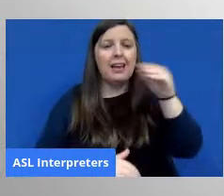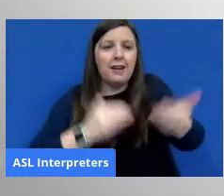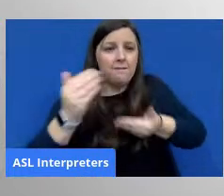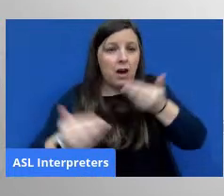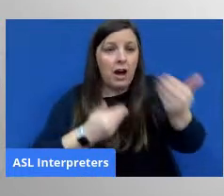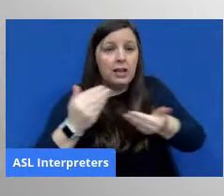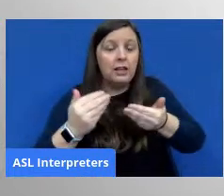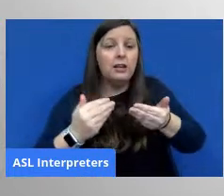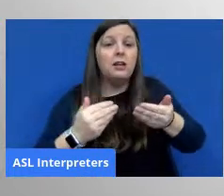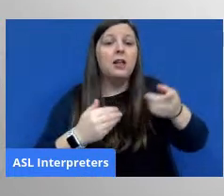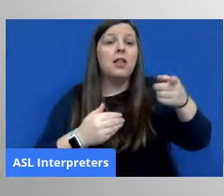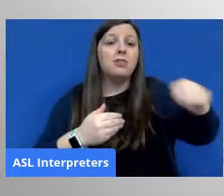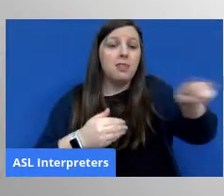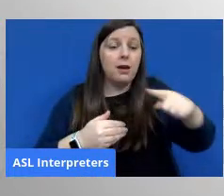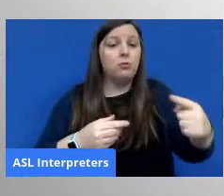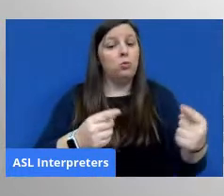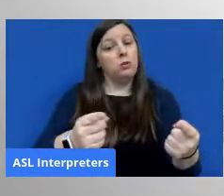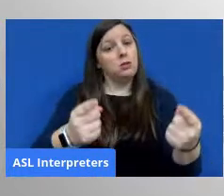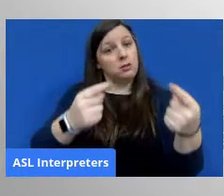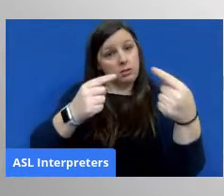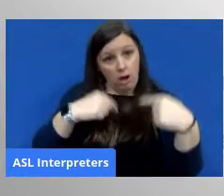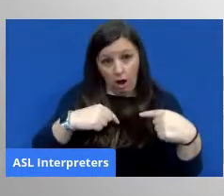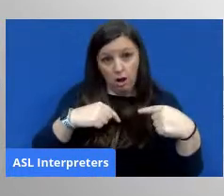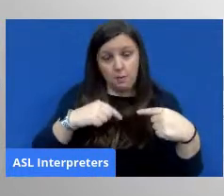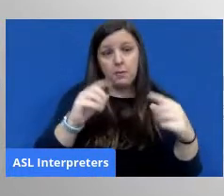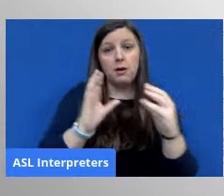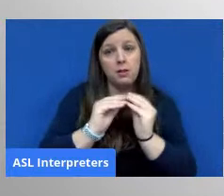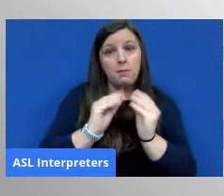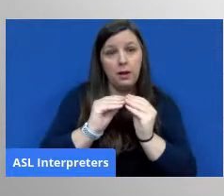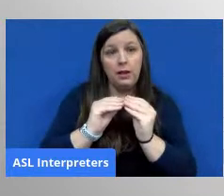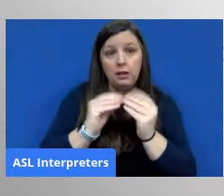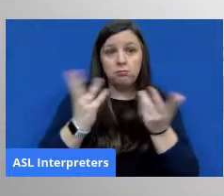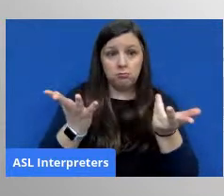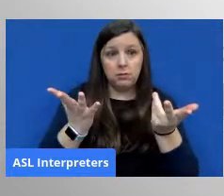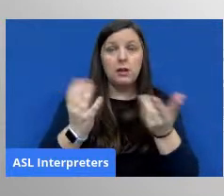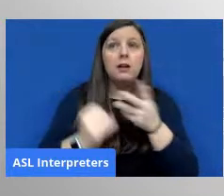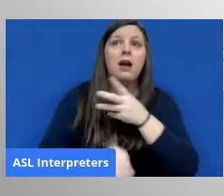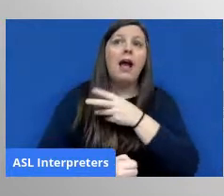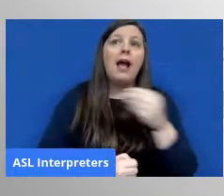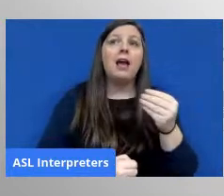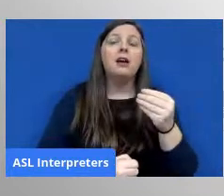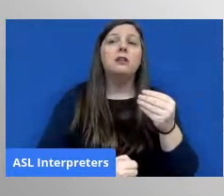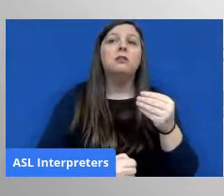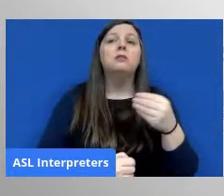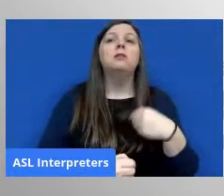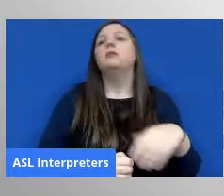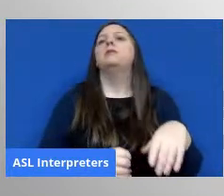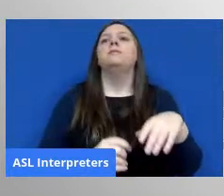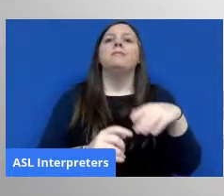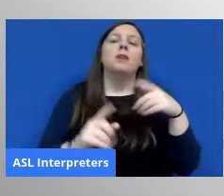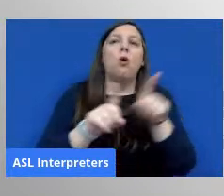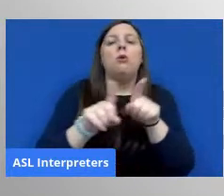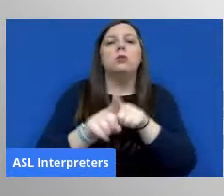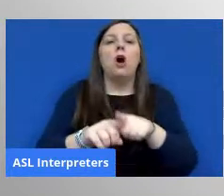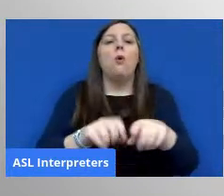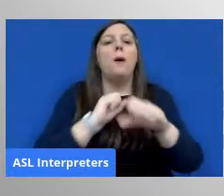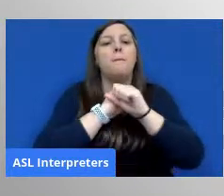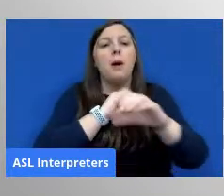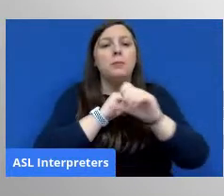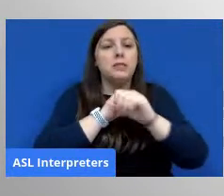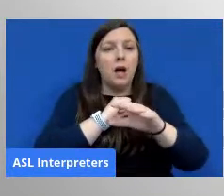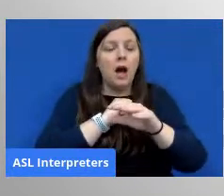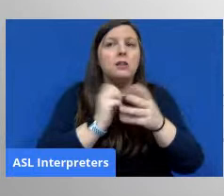present, and to also publicize, what Mr.